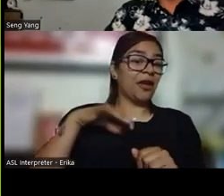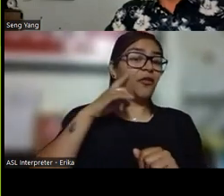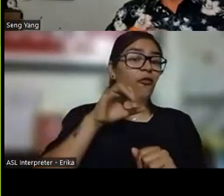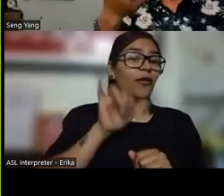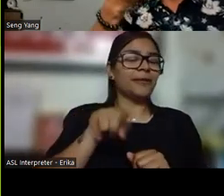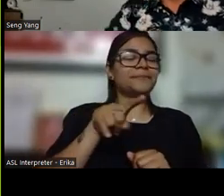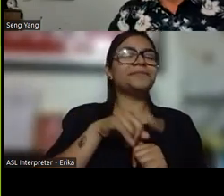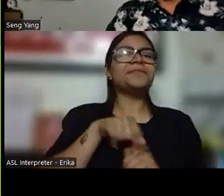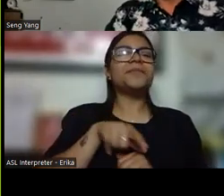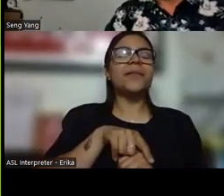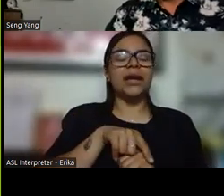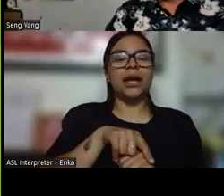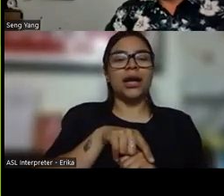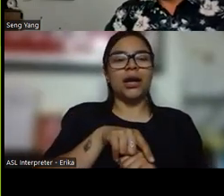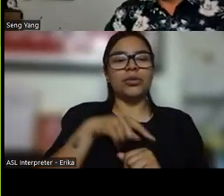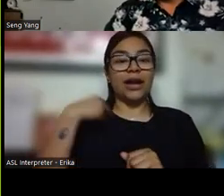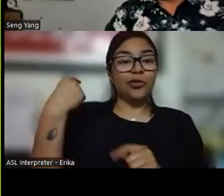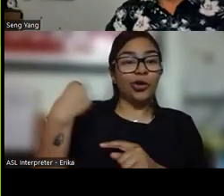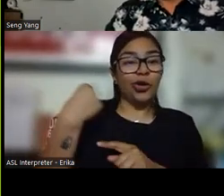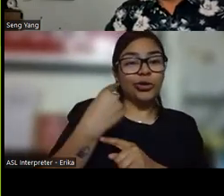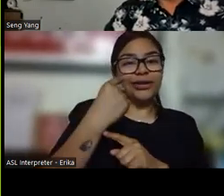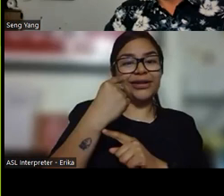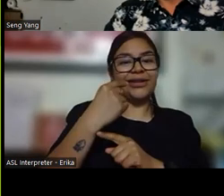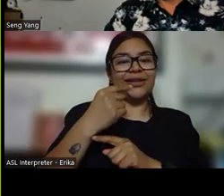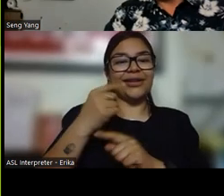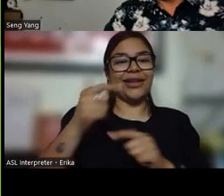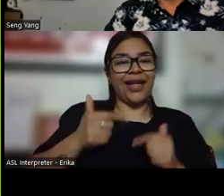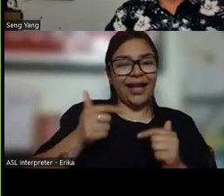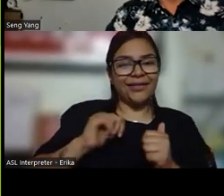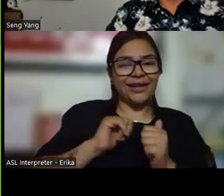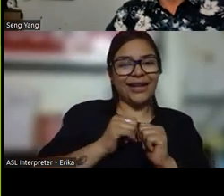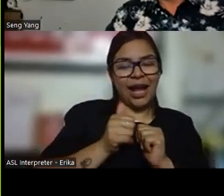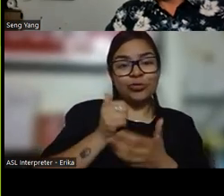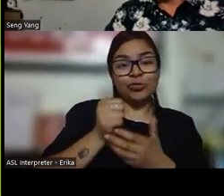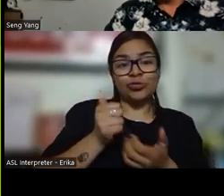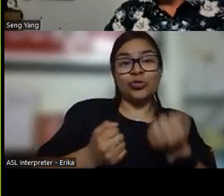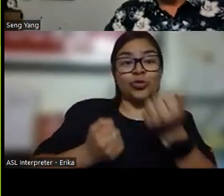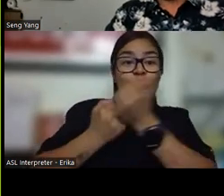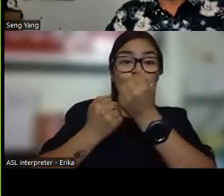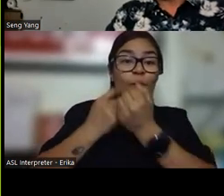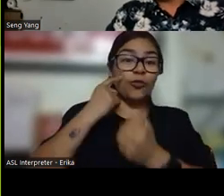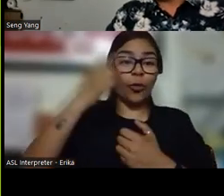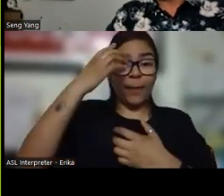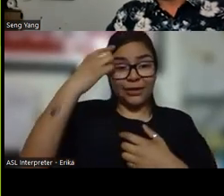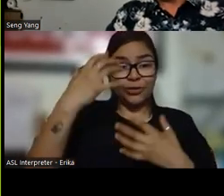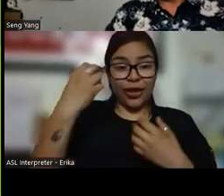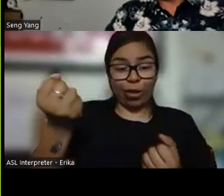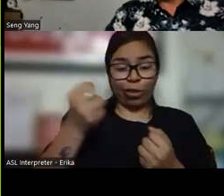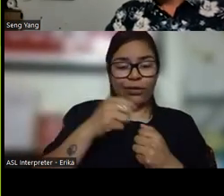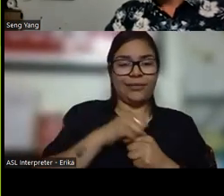we wear the green light. The ribbons that is to support the mental health. And during the mental health, we talk about the mental